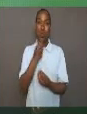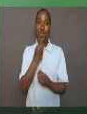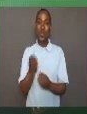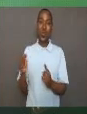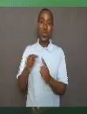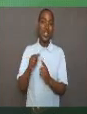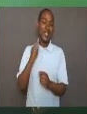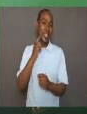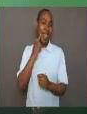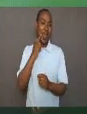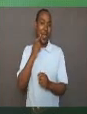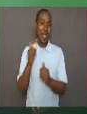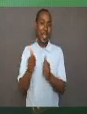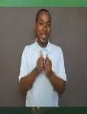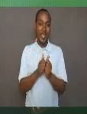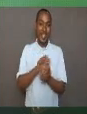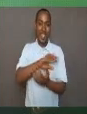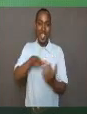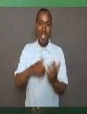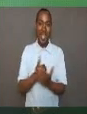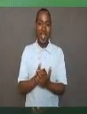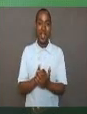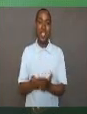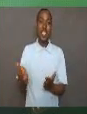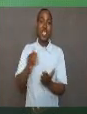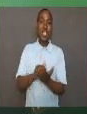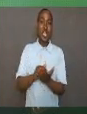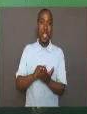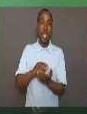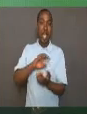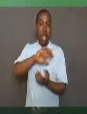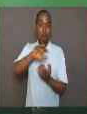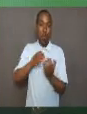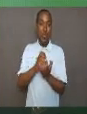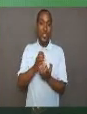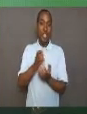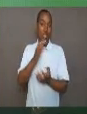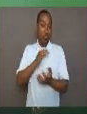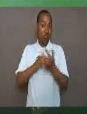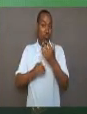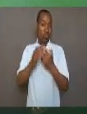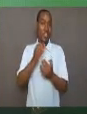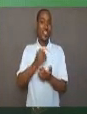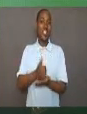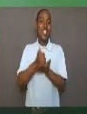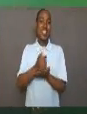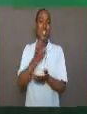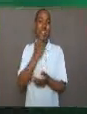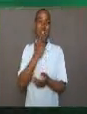saliva. It rolls the food into a small sphere called a